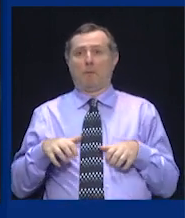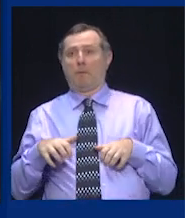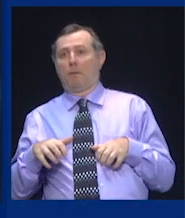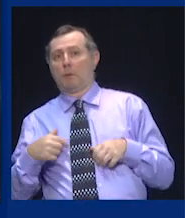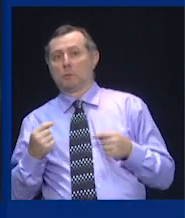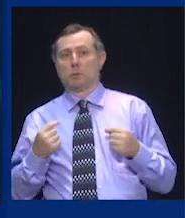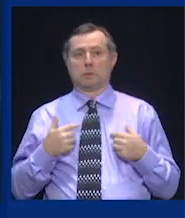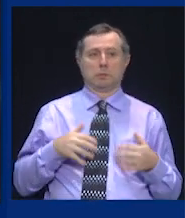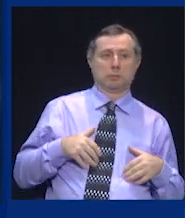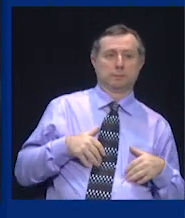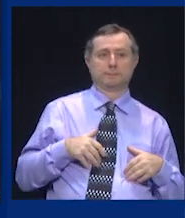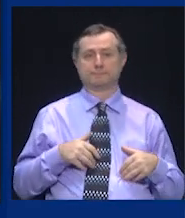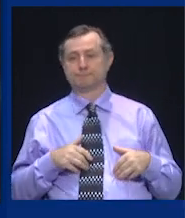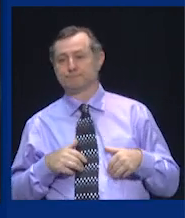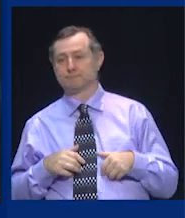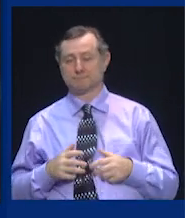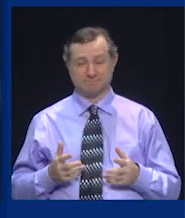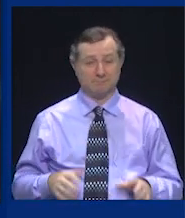it's getting worse.